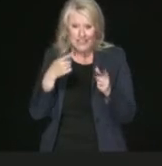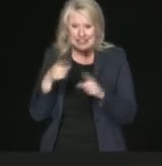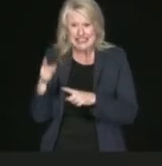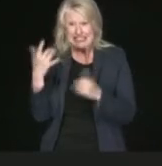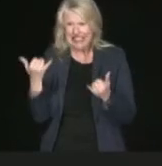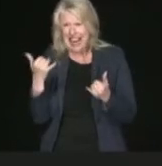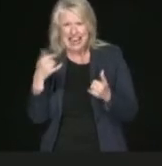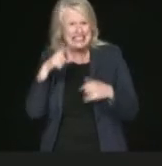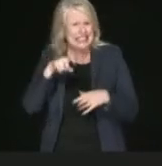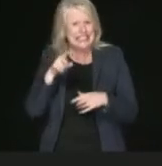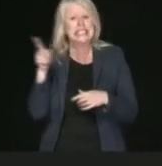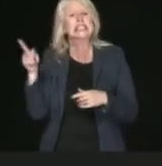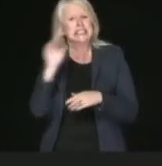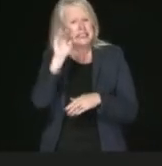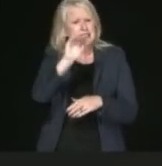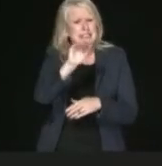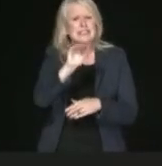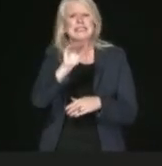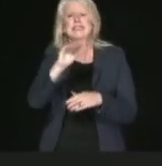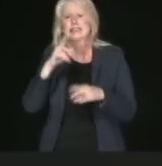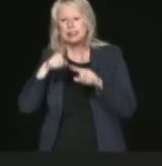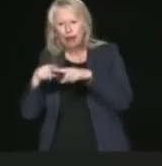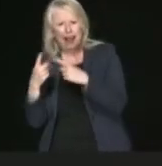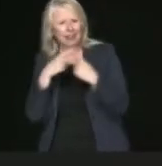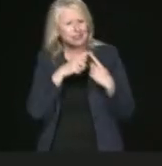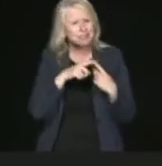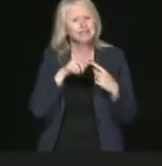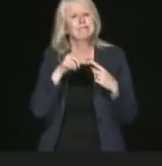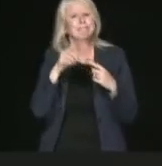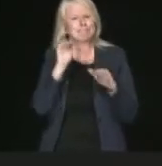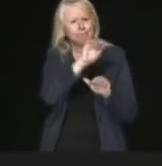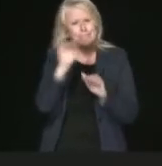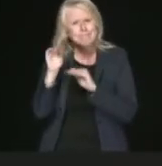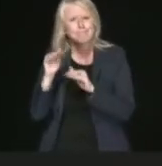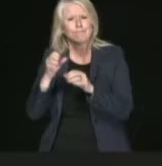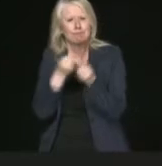each other, and know that we will get through this together.